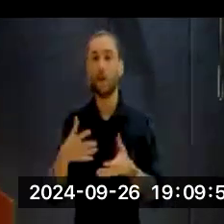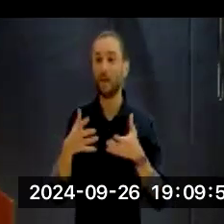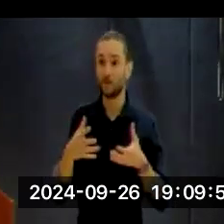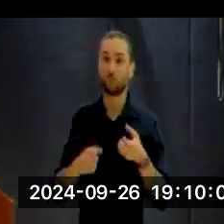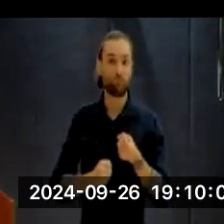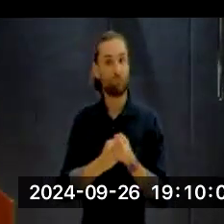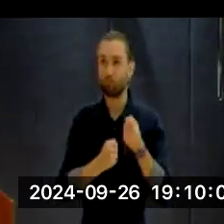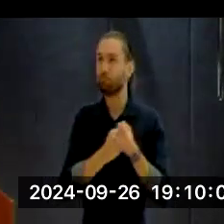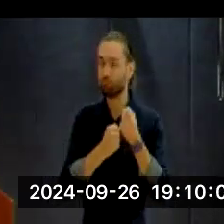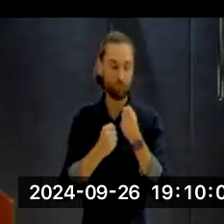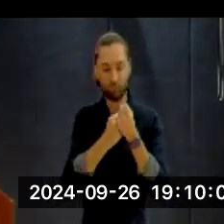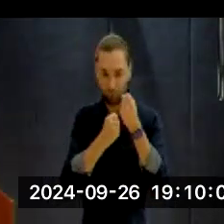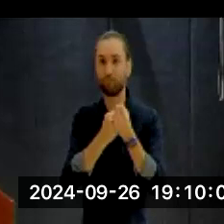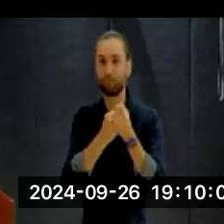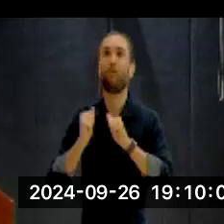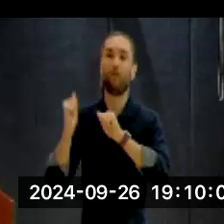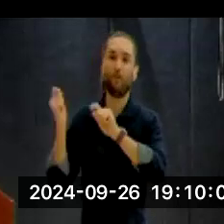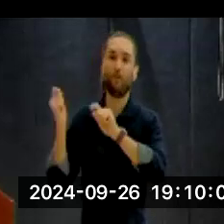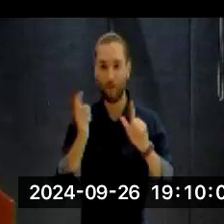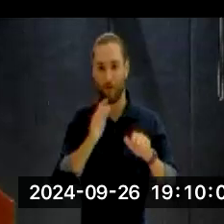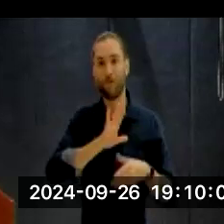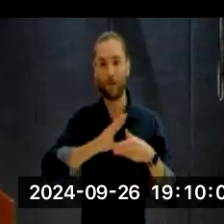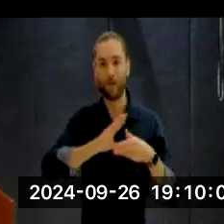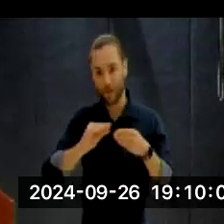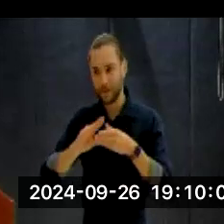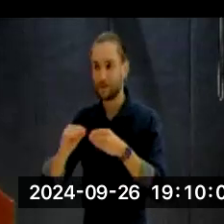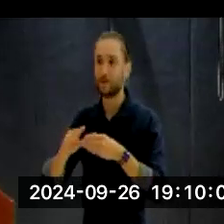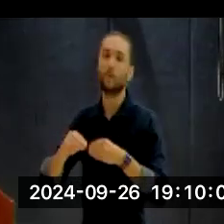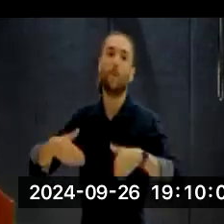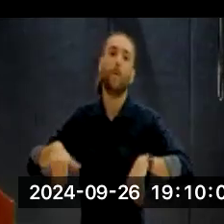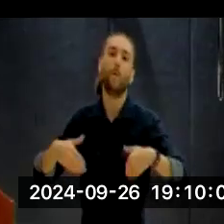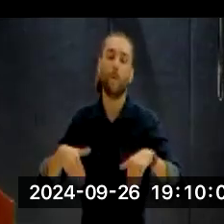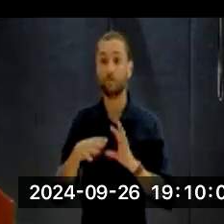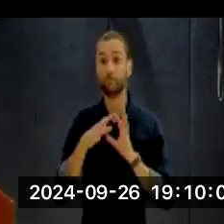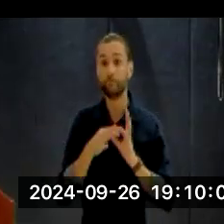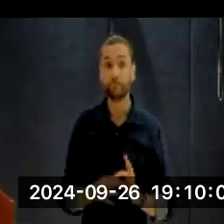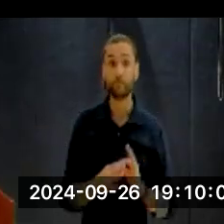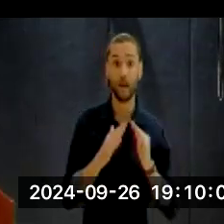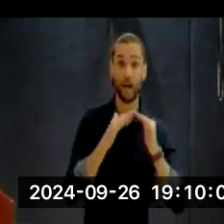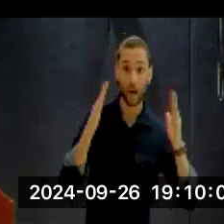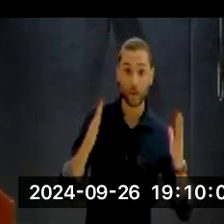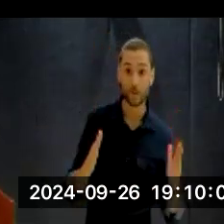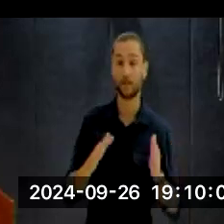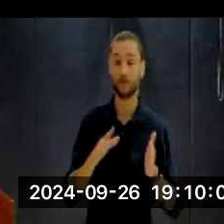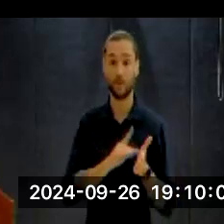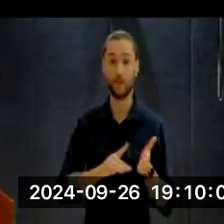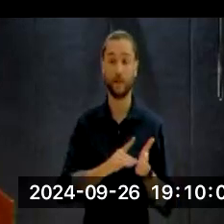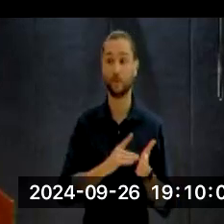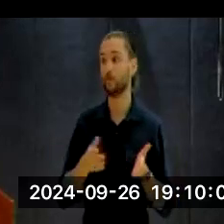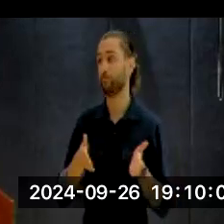echo everybody's comments. You know, there's discrimination when it comes to housing, you know, discrimination on the